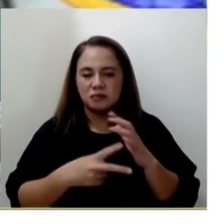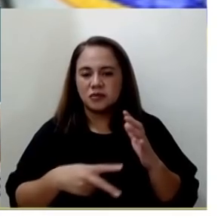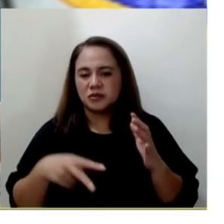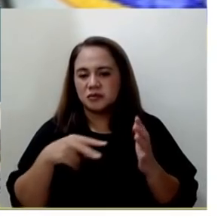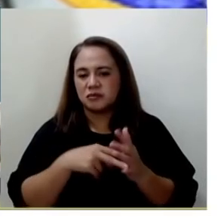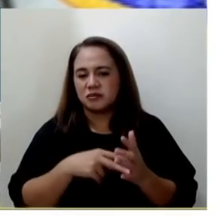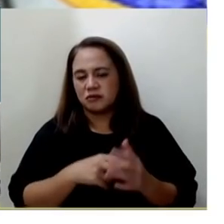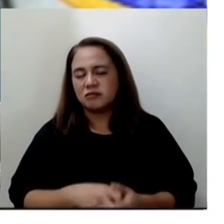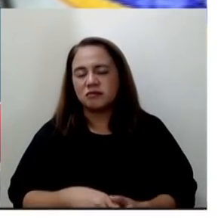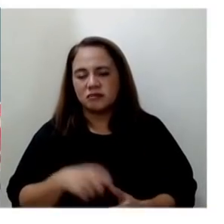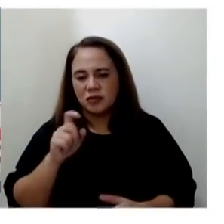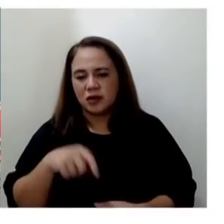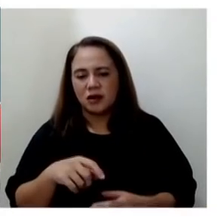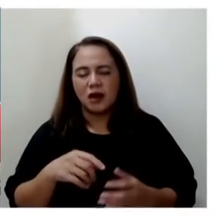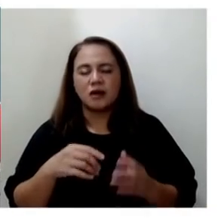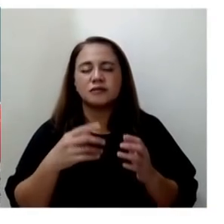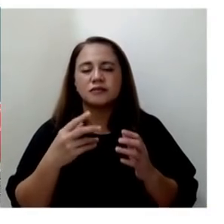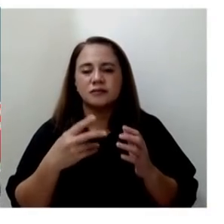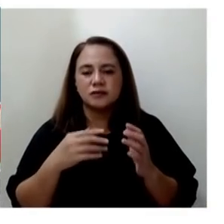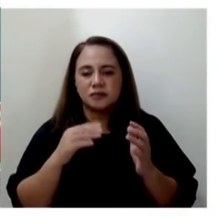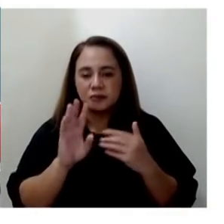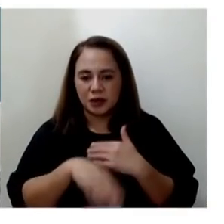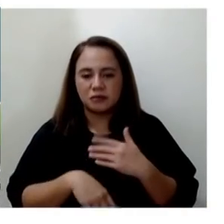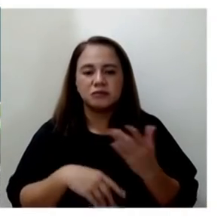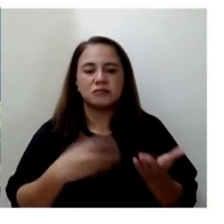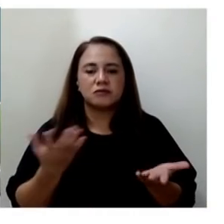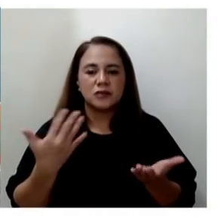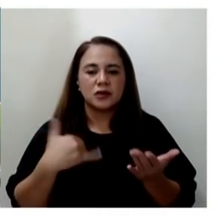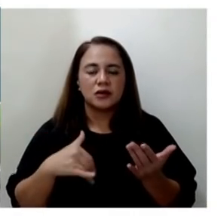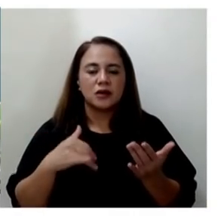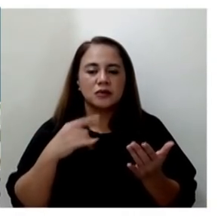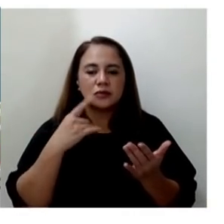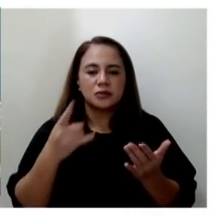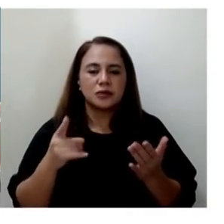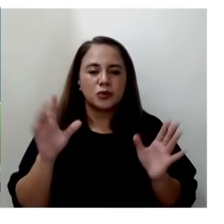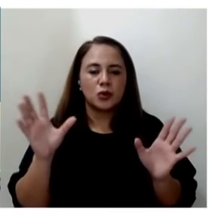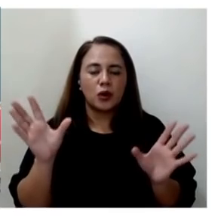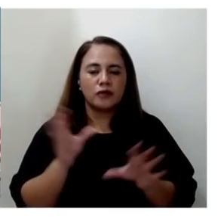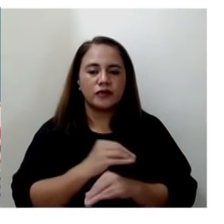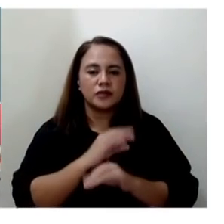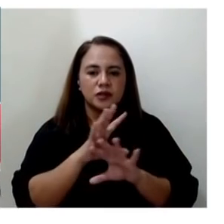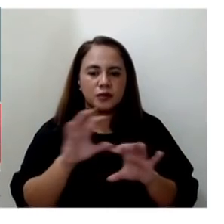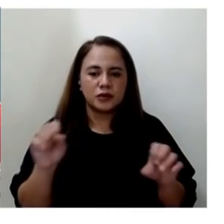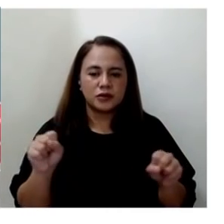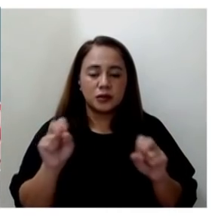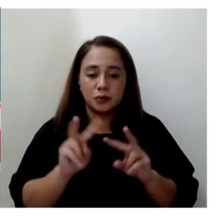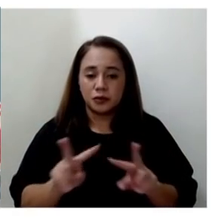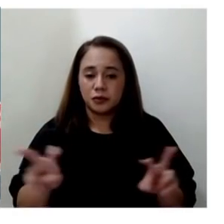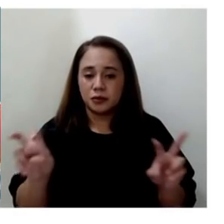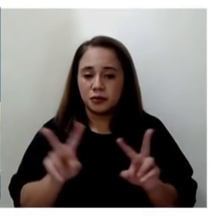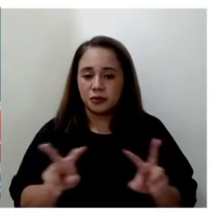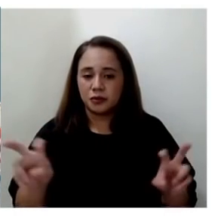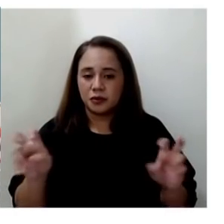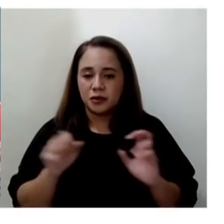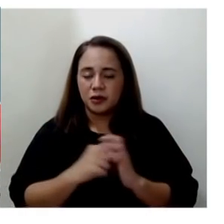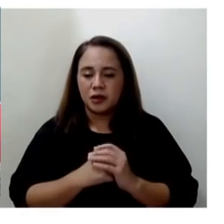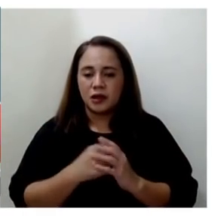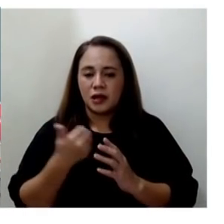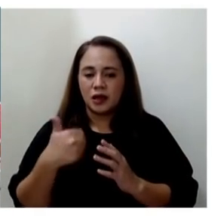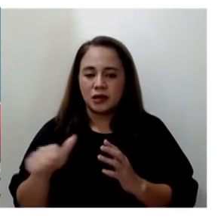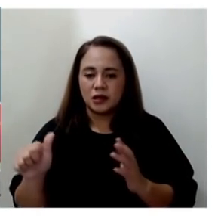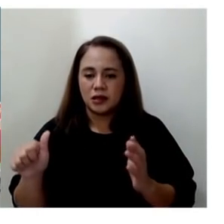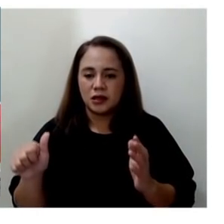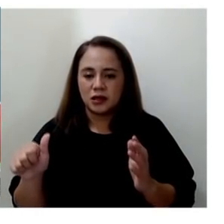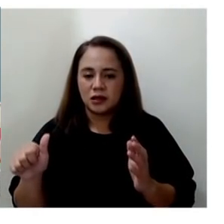crime. What about corruption involving the office of the president? Are you investigating any case